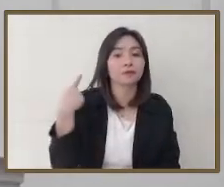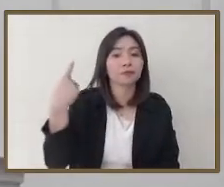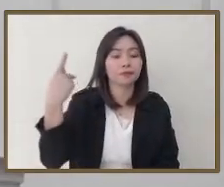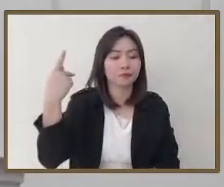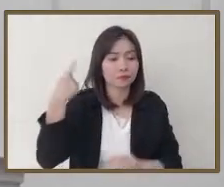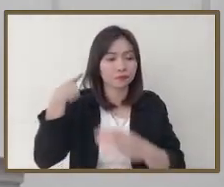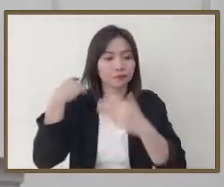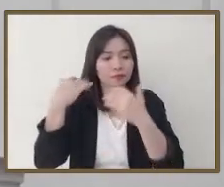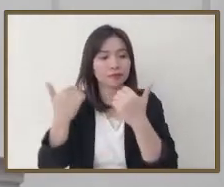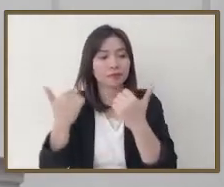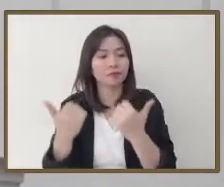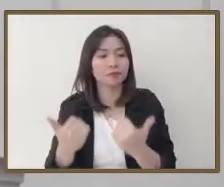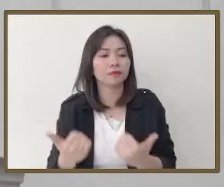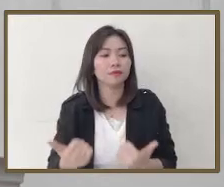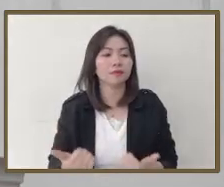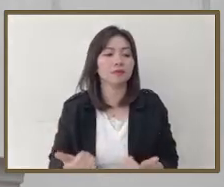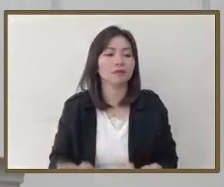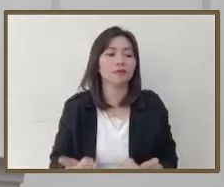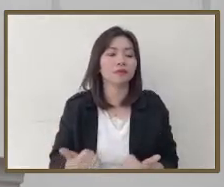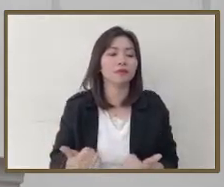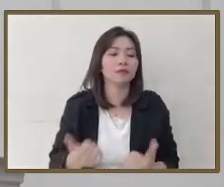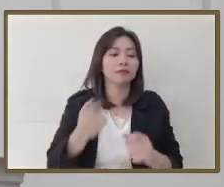I carry,